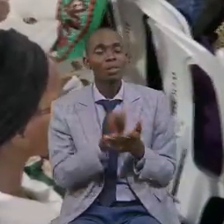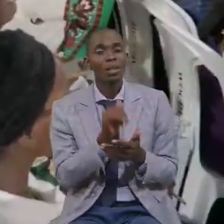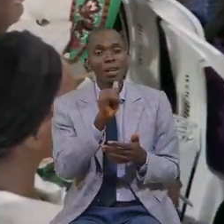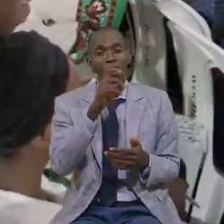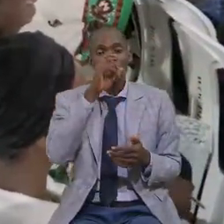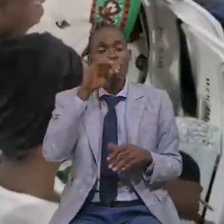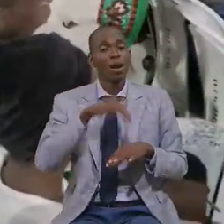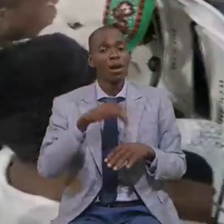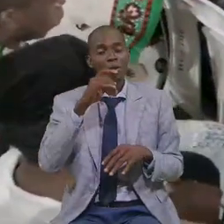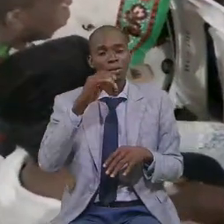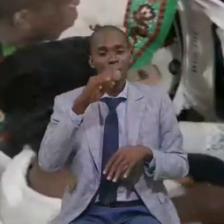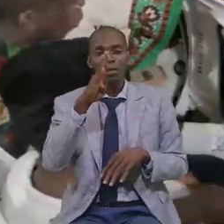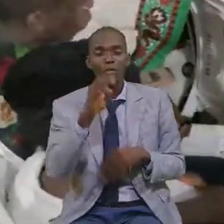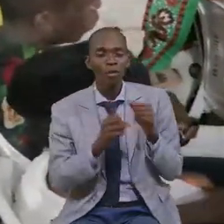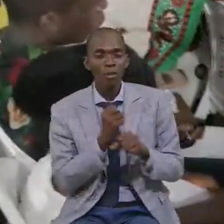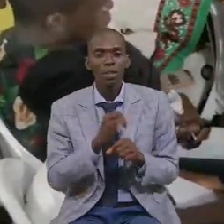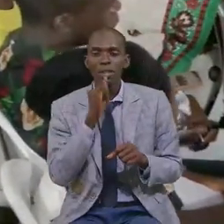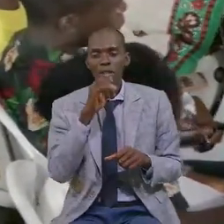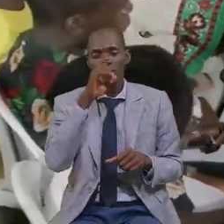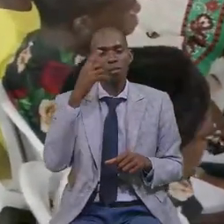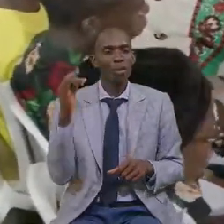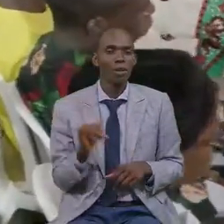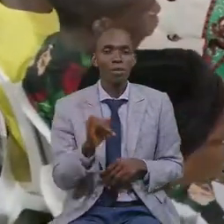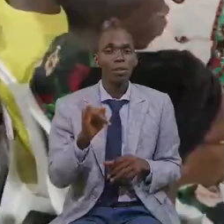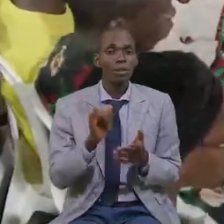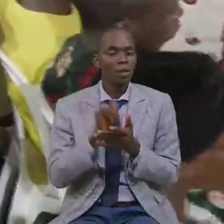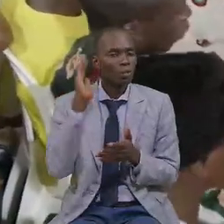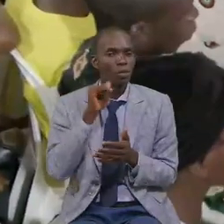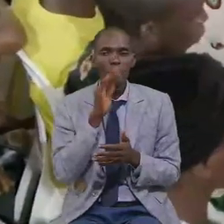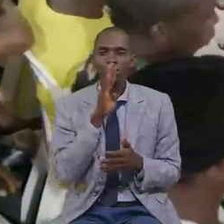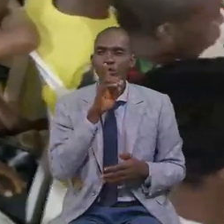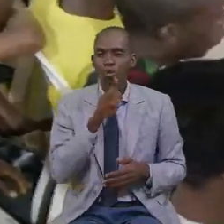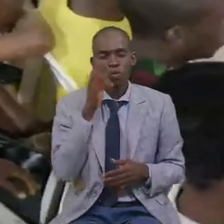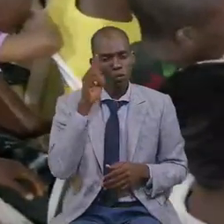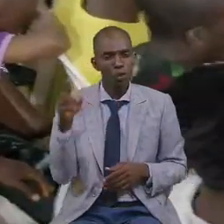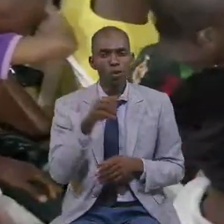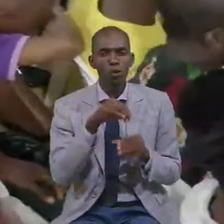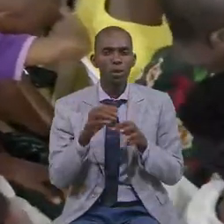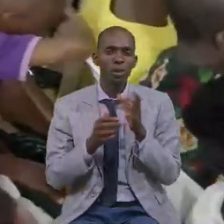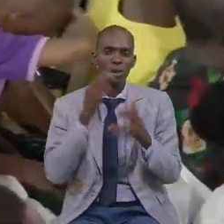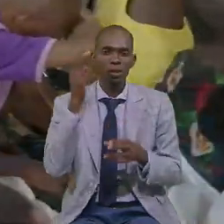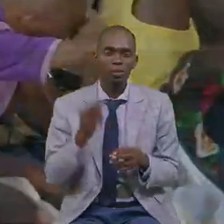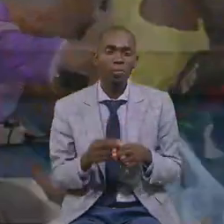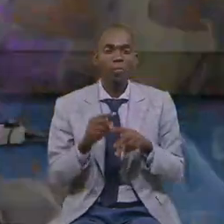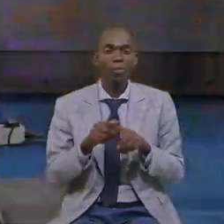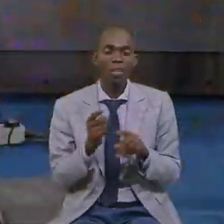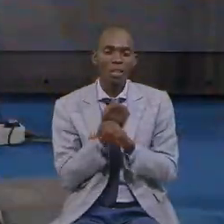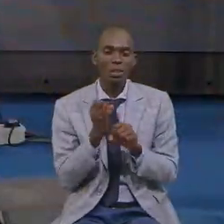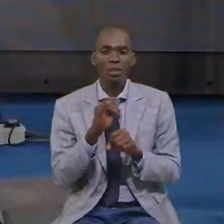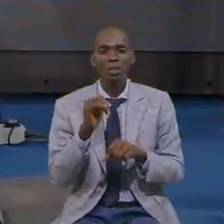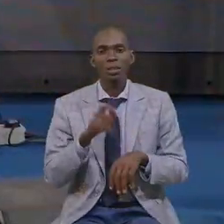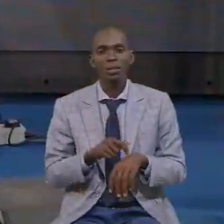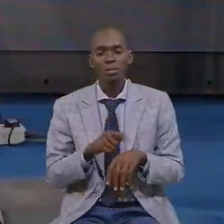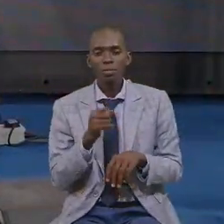is a fool forever. But that will not be true of you. But redeeming the time, the things I